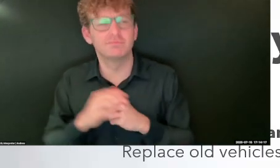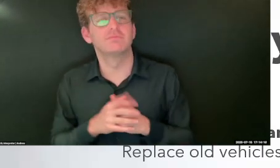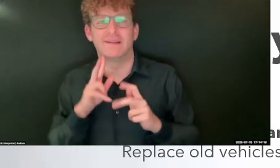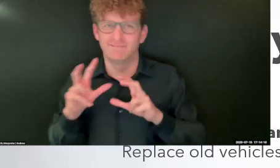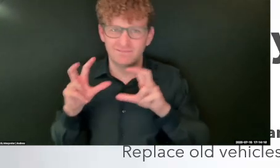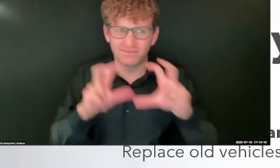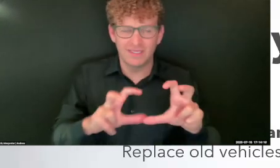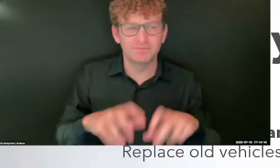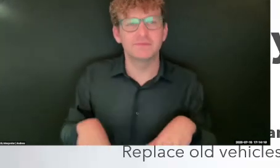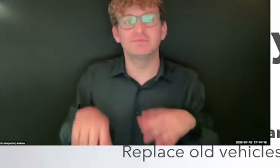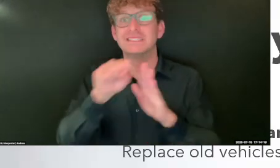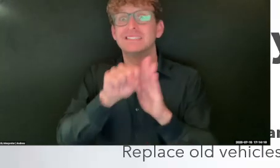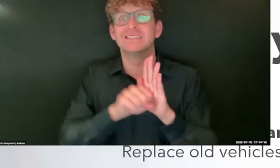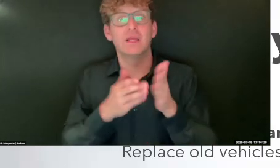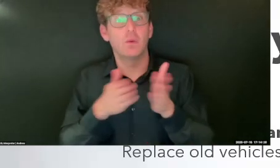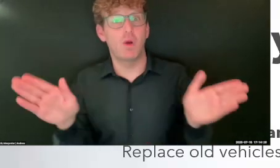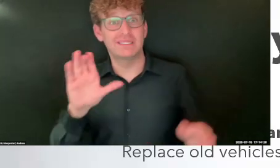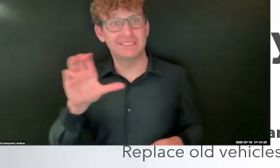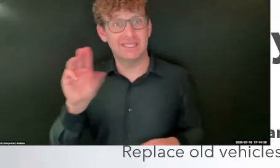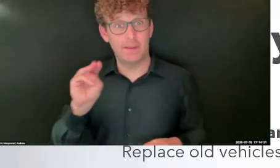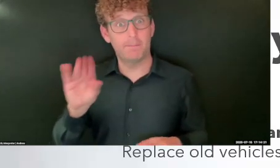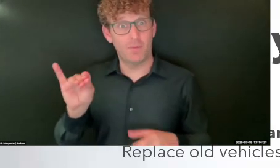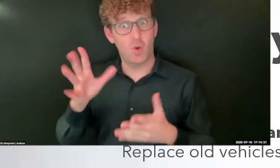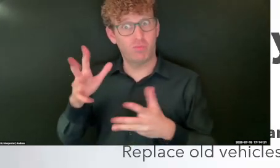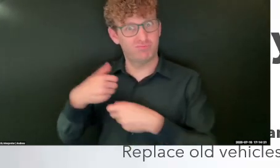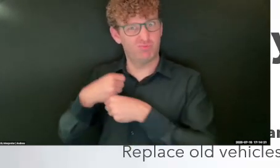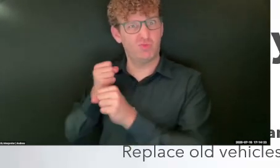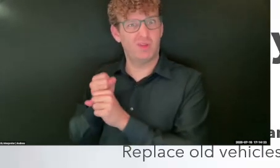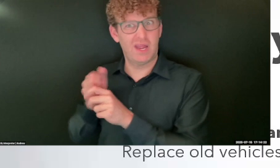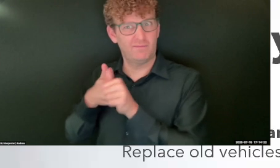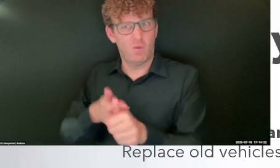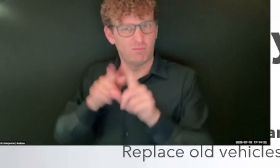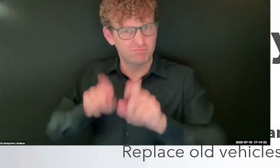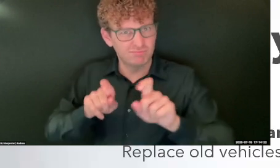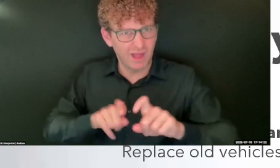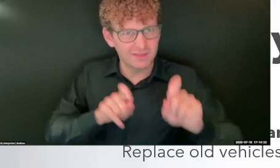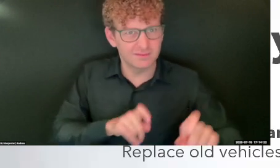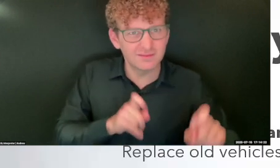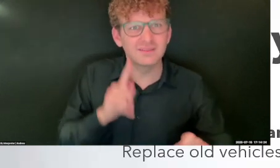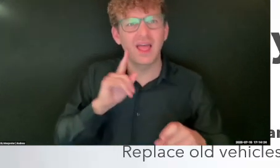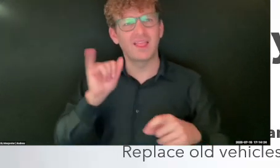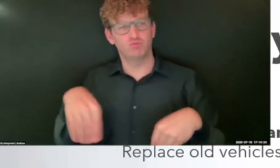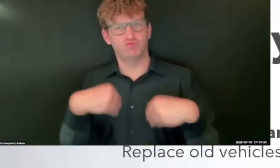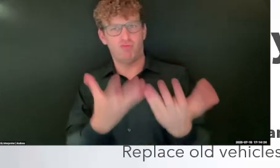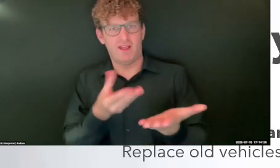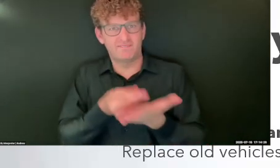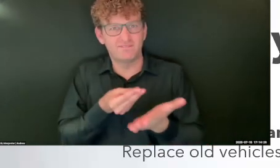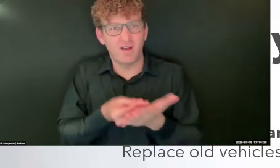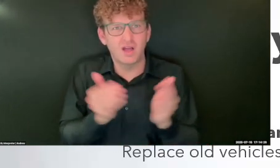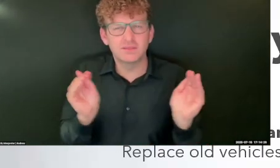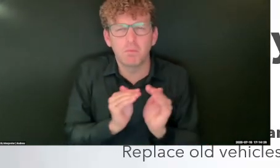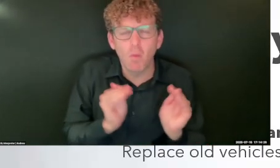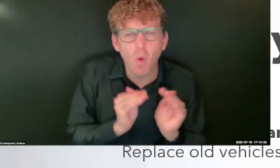for small-scale shared mobility projects. The Sustainable Transportation Equity Project, or